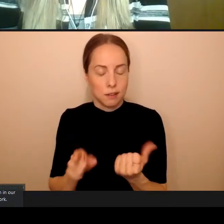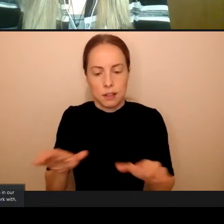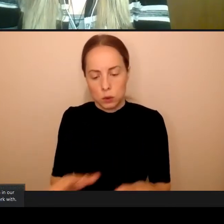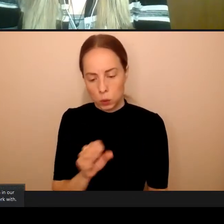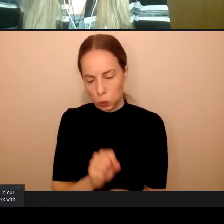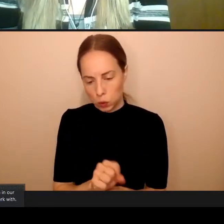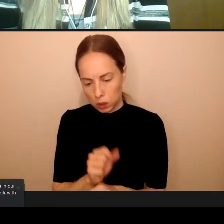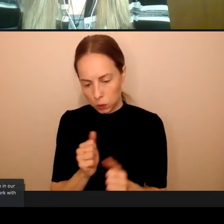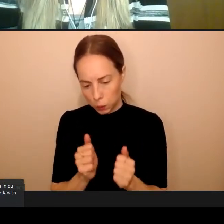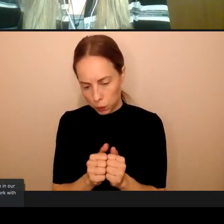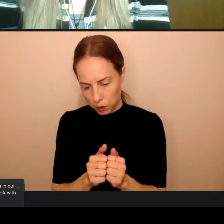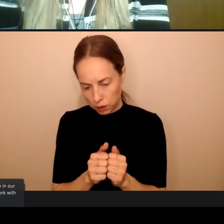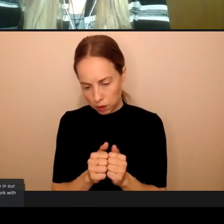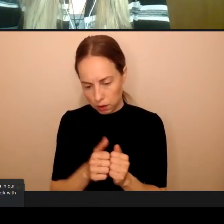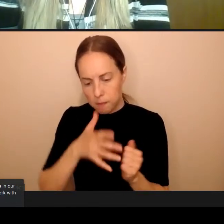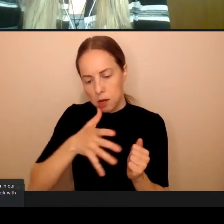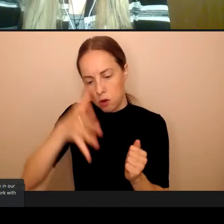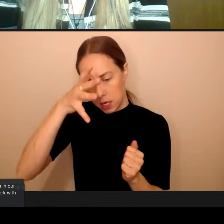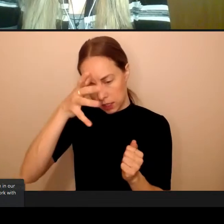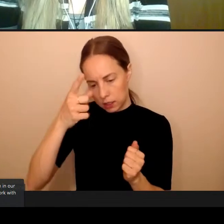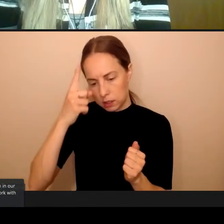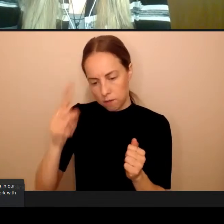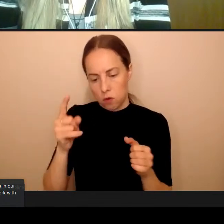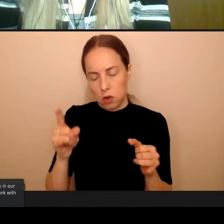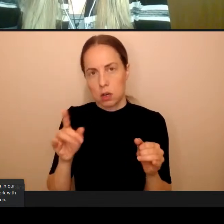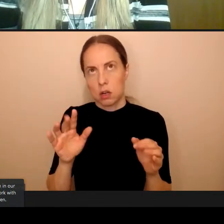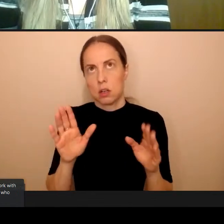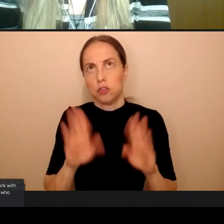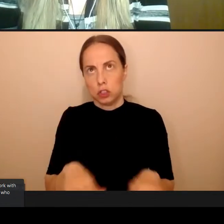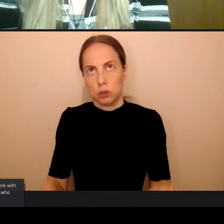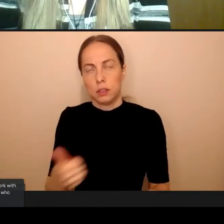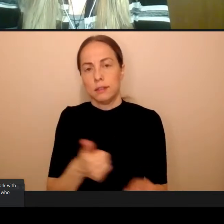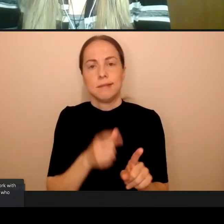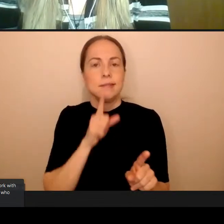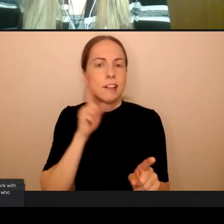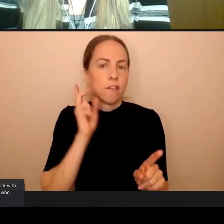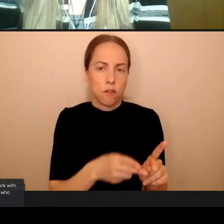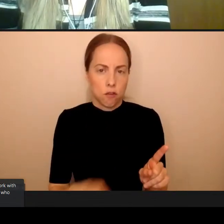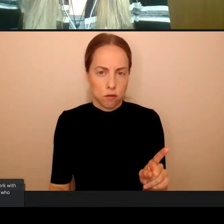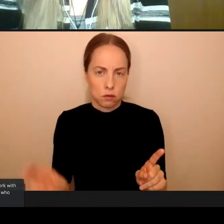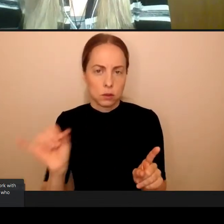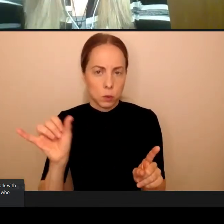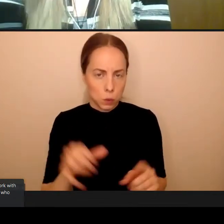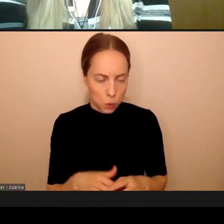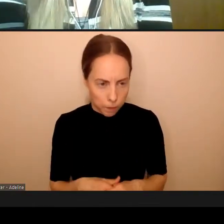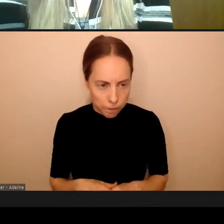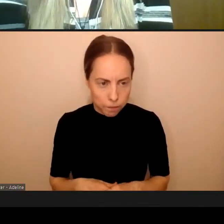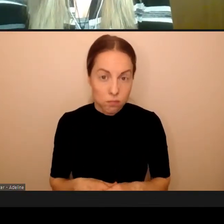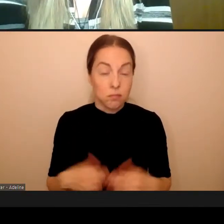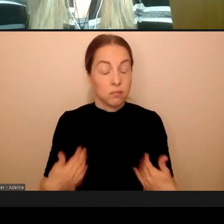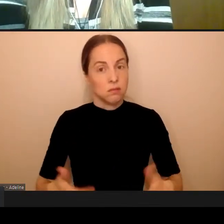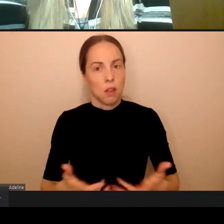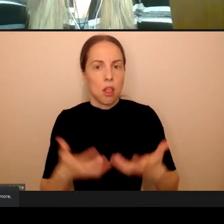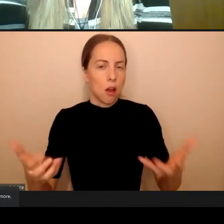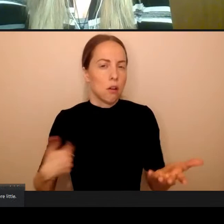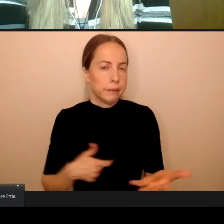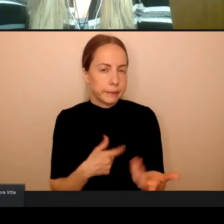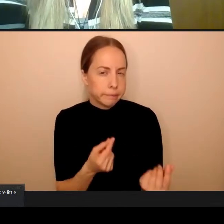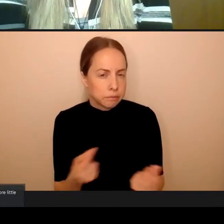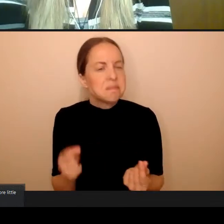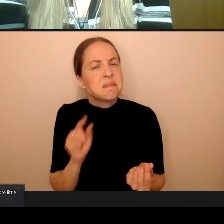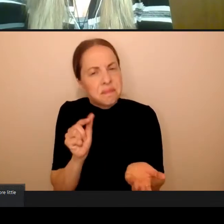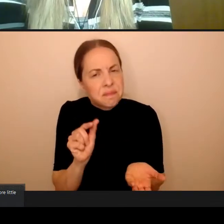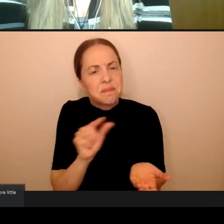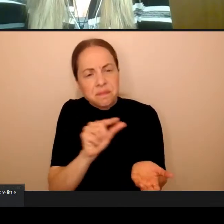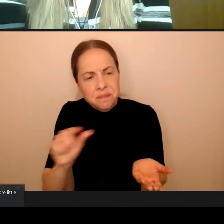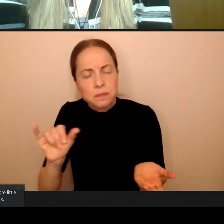with parents of children who are deaf and hard of hearing. So that's a lot of what we do. There's more little things here and there, but